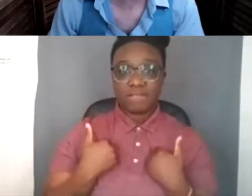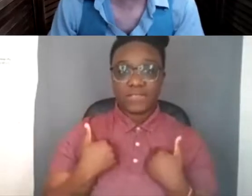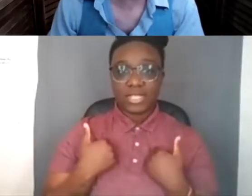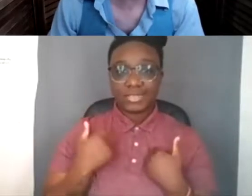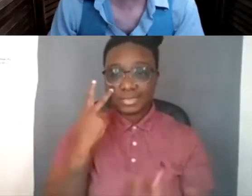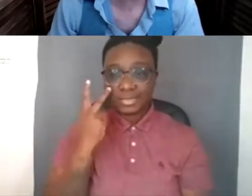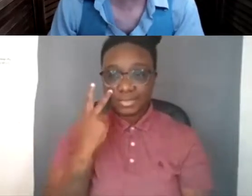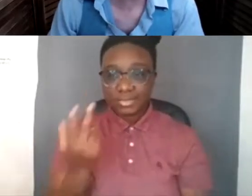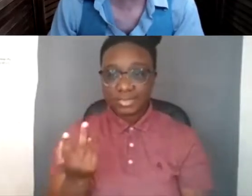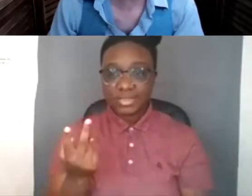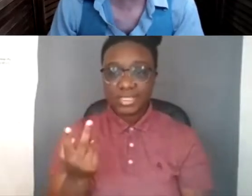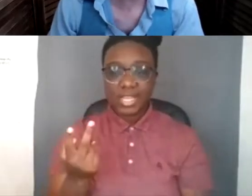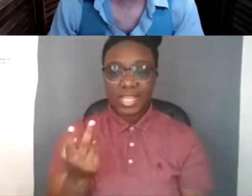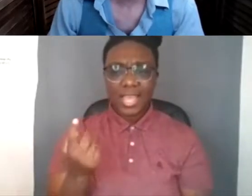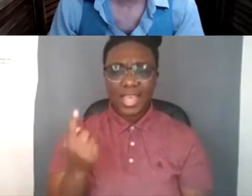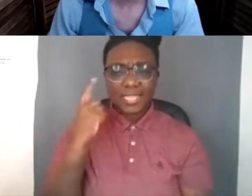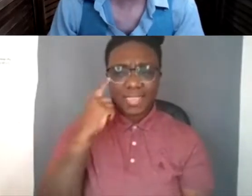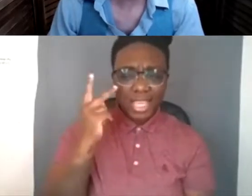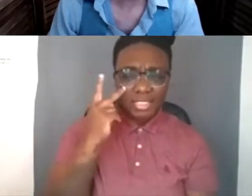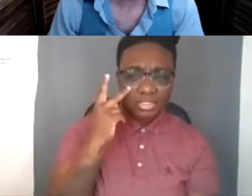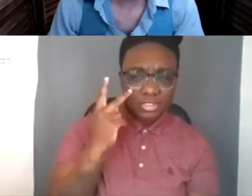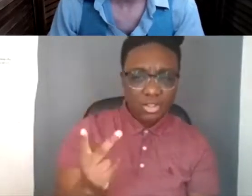I think I saw